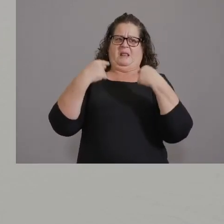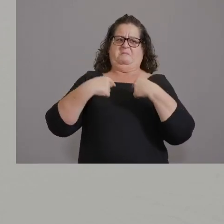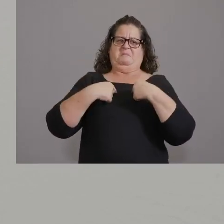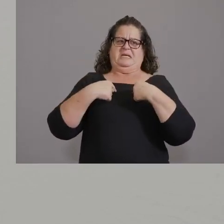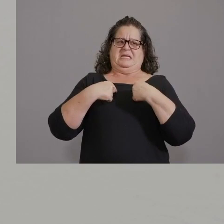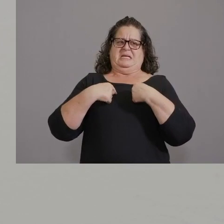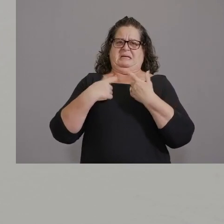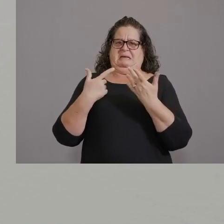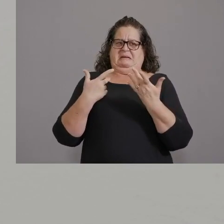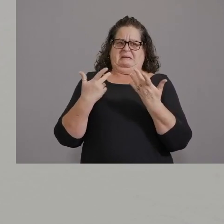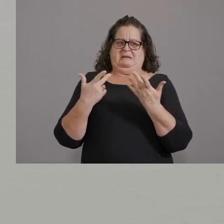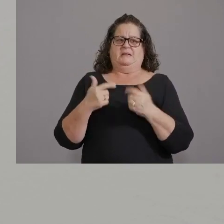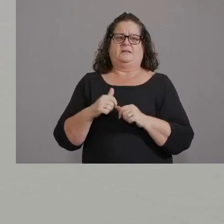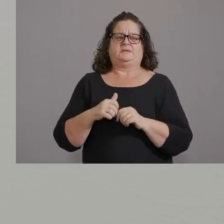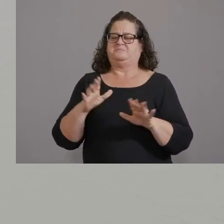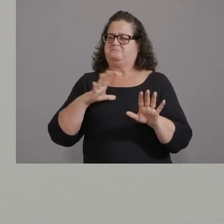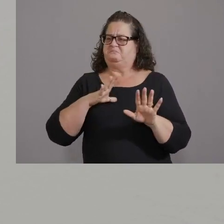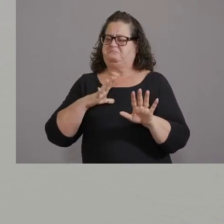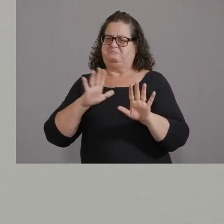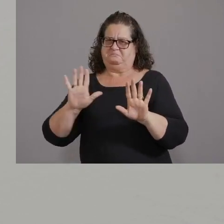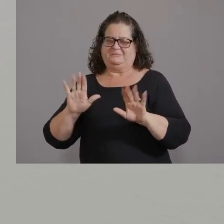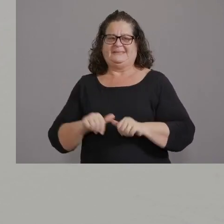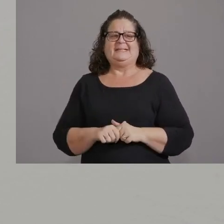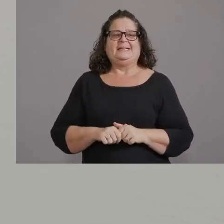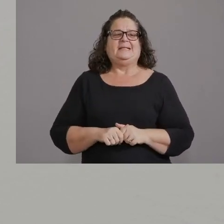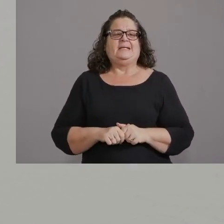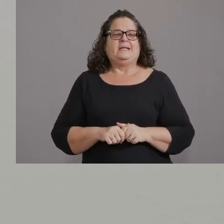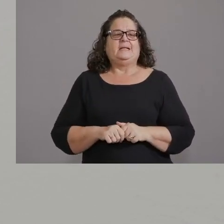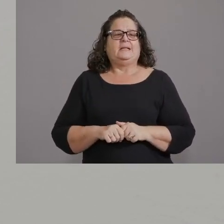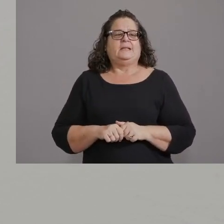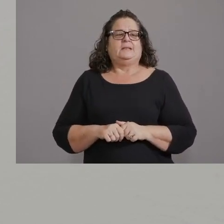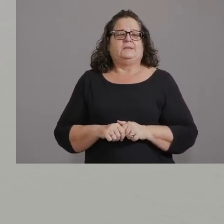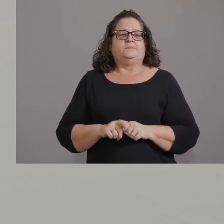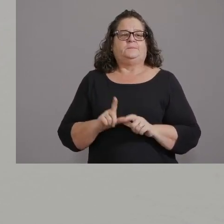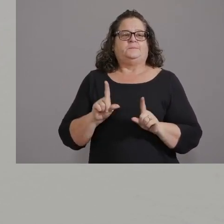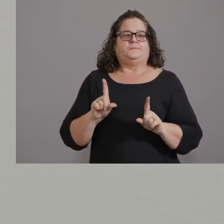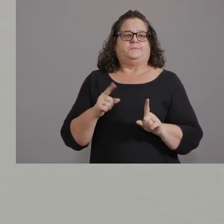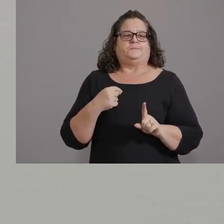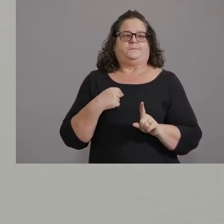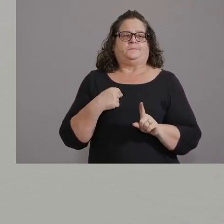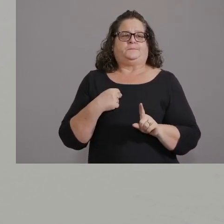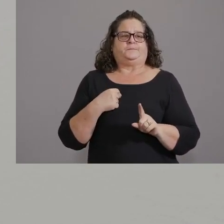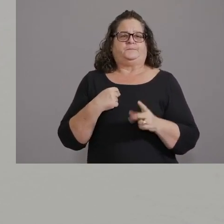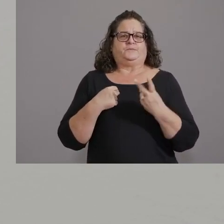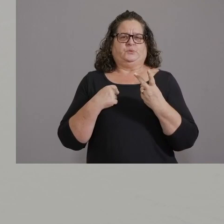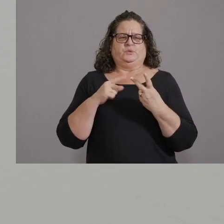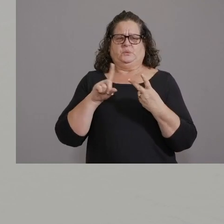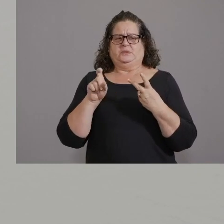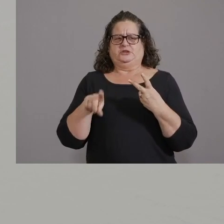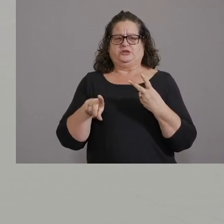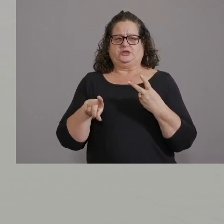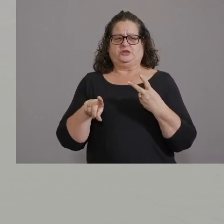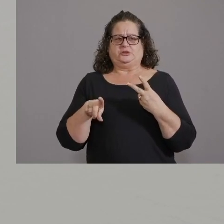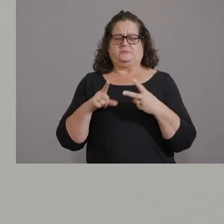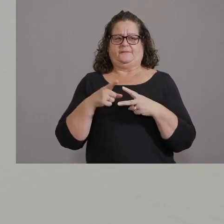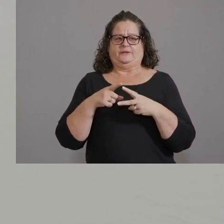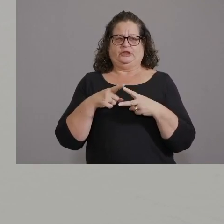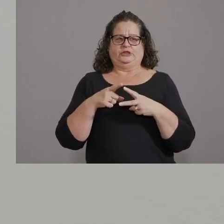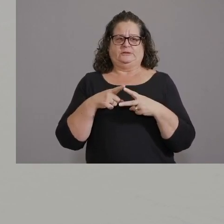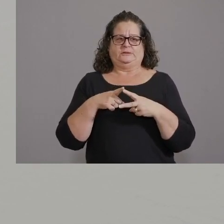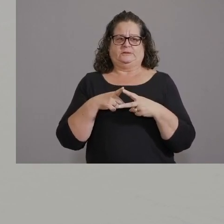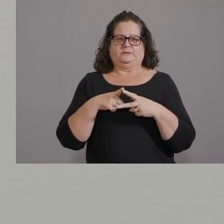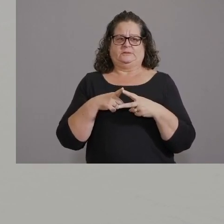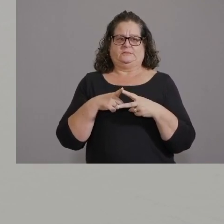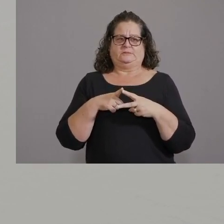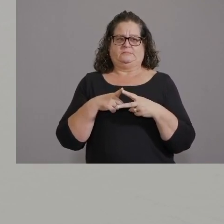kidding. All right, so my first one, I have a couple ones, and my first one might be the same. Oh, sorry,